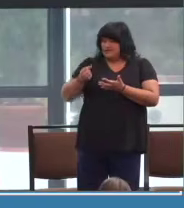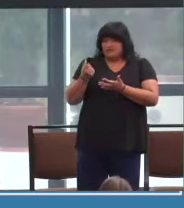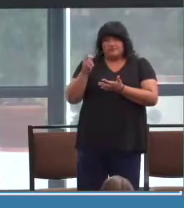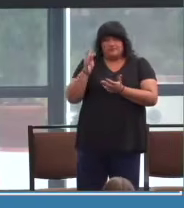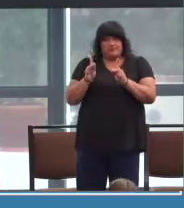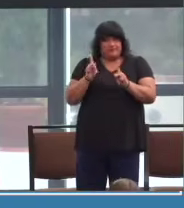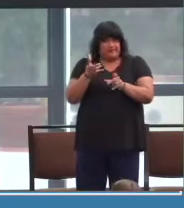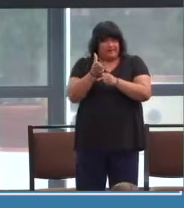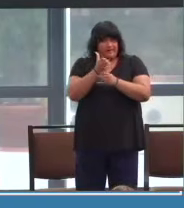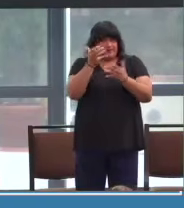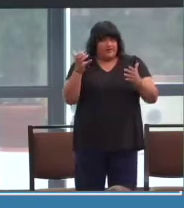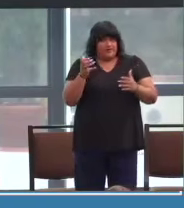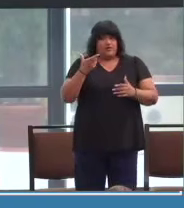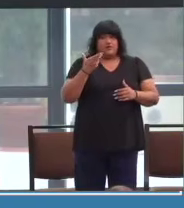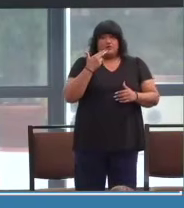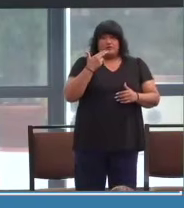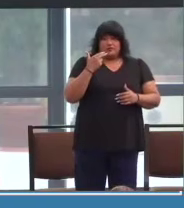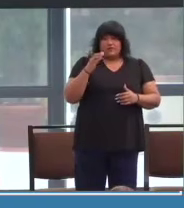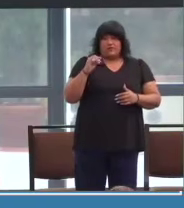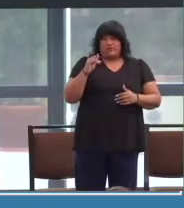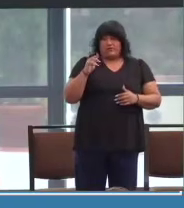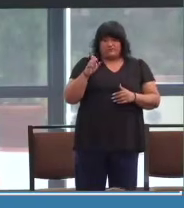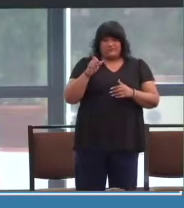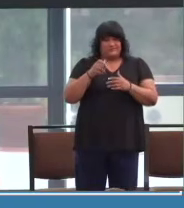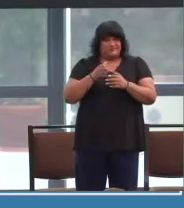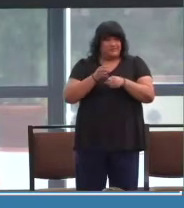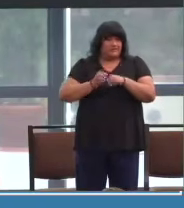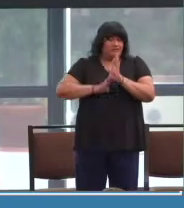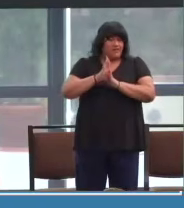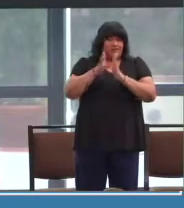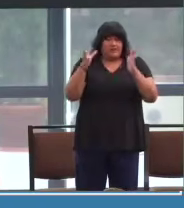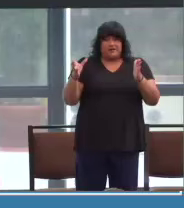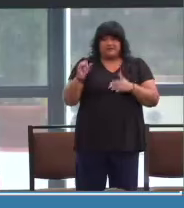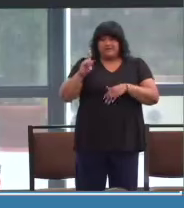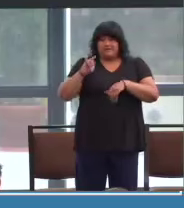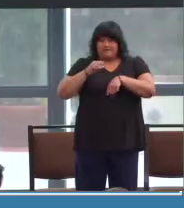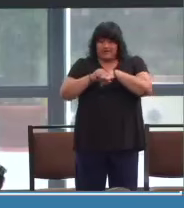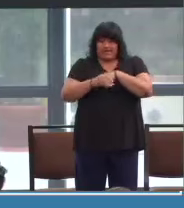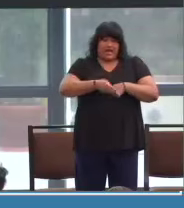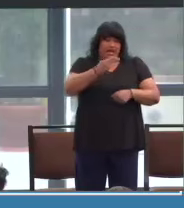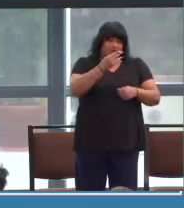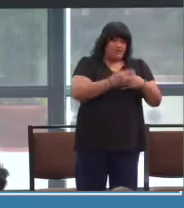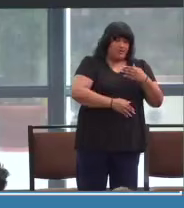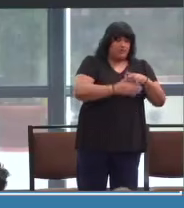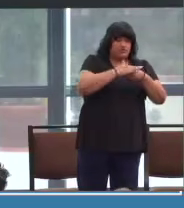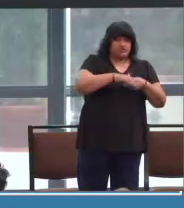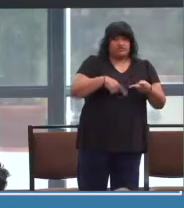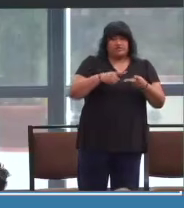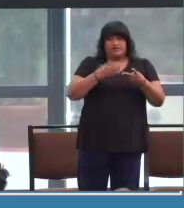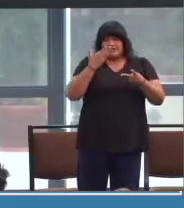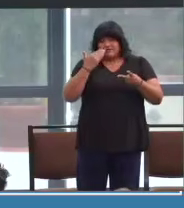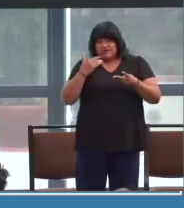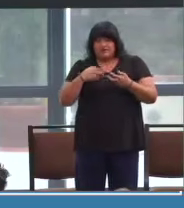got a lot of glucocorticoids and developed many side effects: high blood pressure, diabetes, avascular necrosis of the